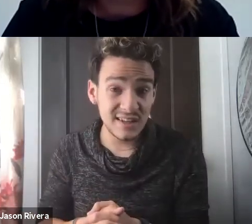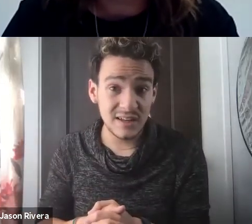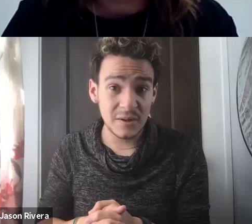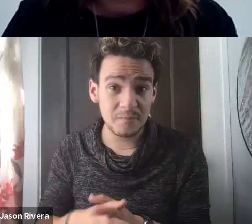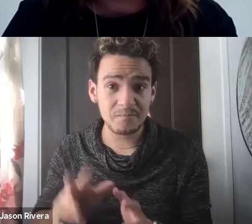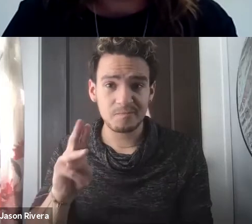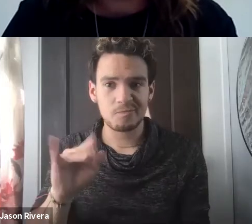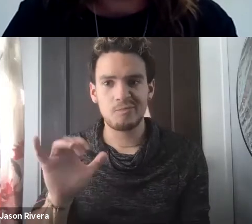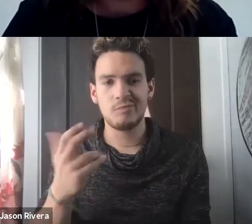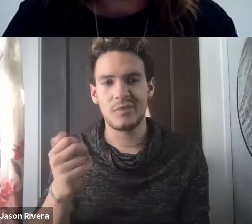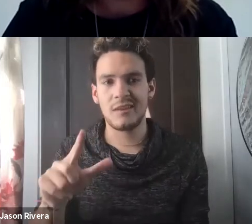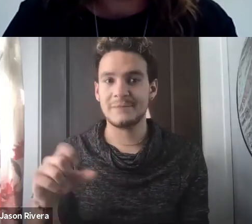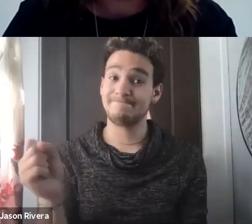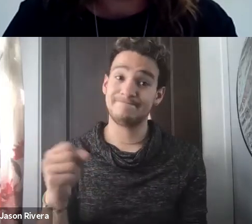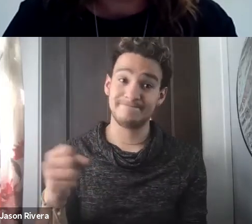Yeah, well,